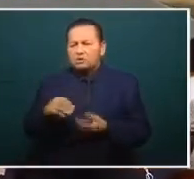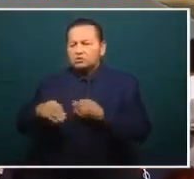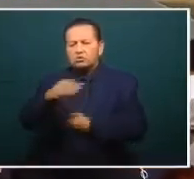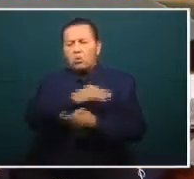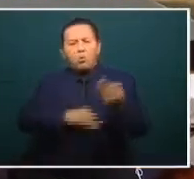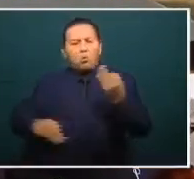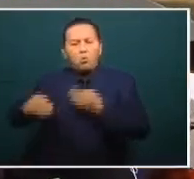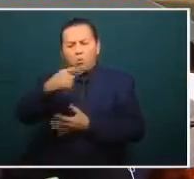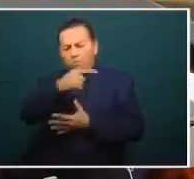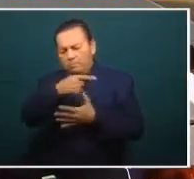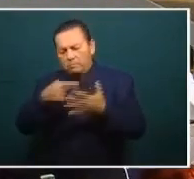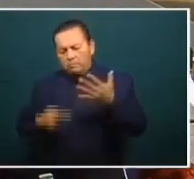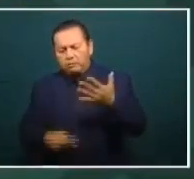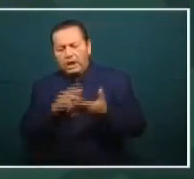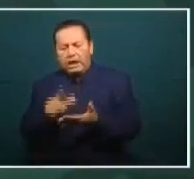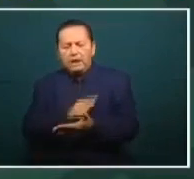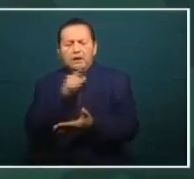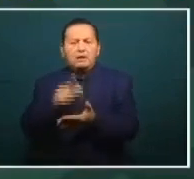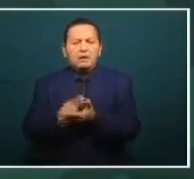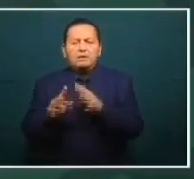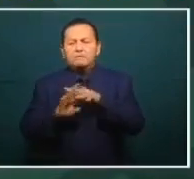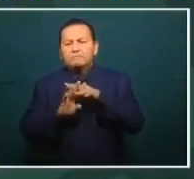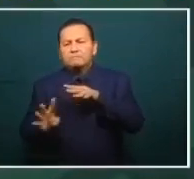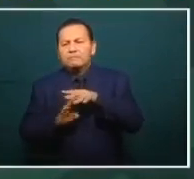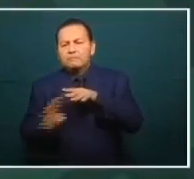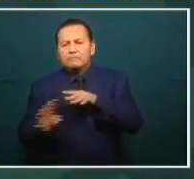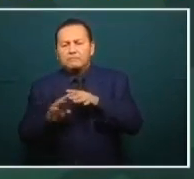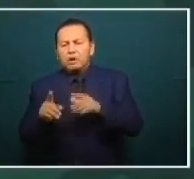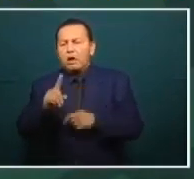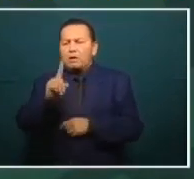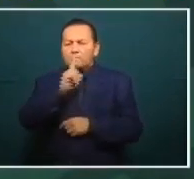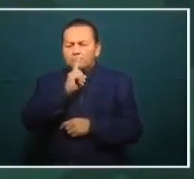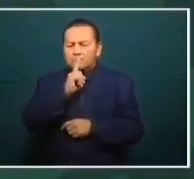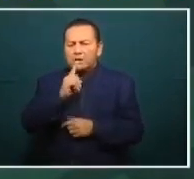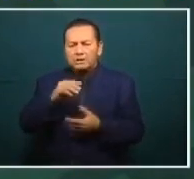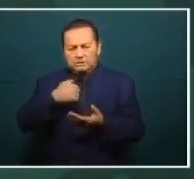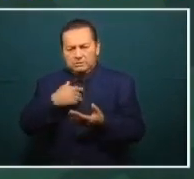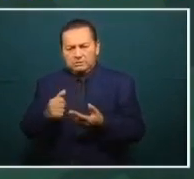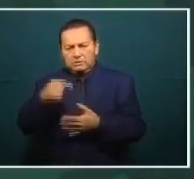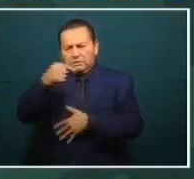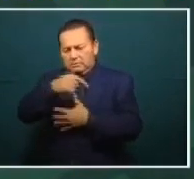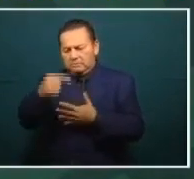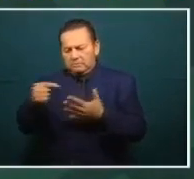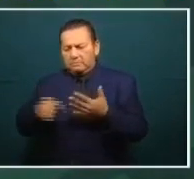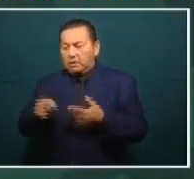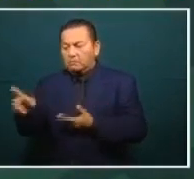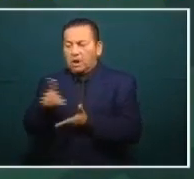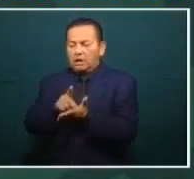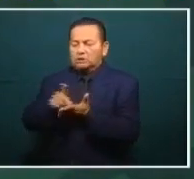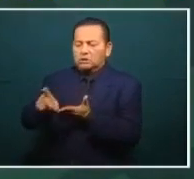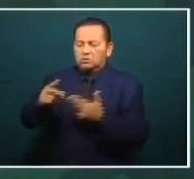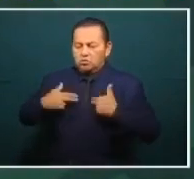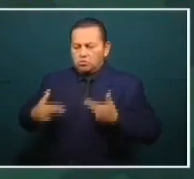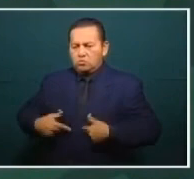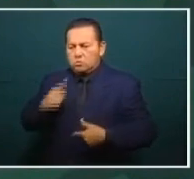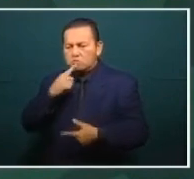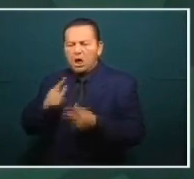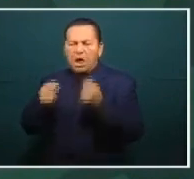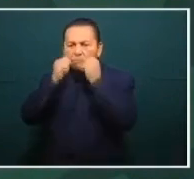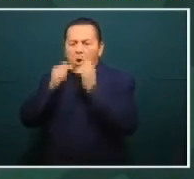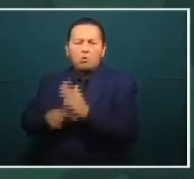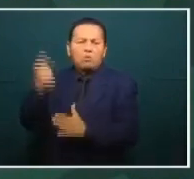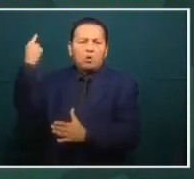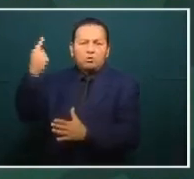with the migratory law without violating human rights. I want to comment